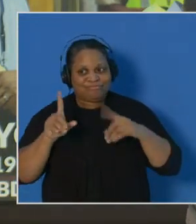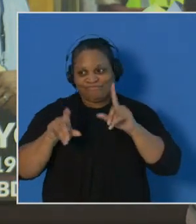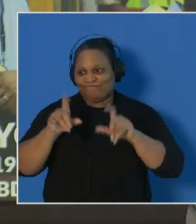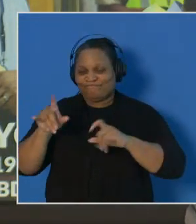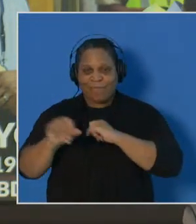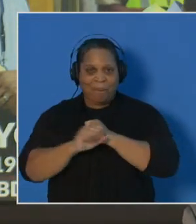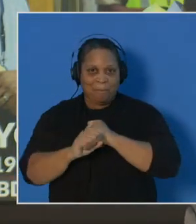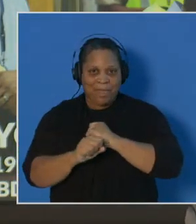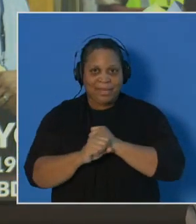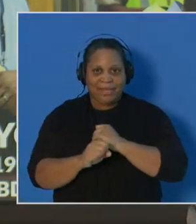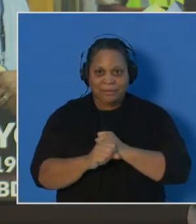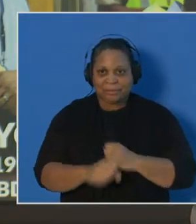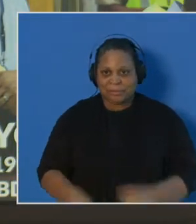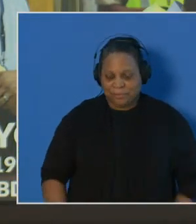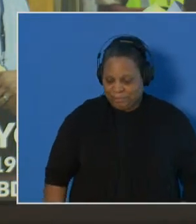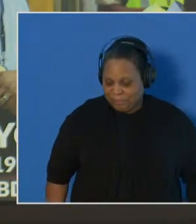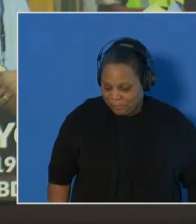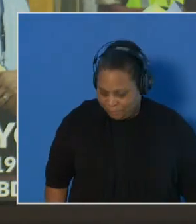of the media may have.